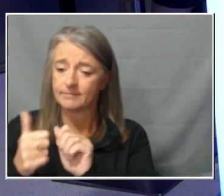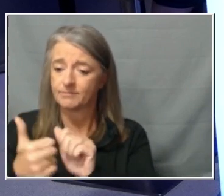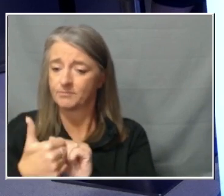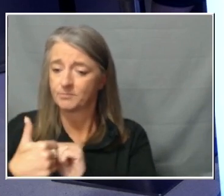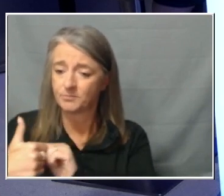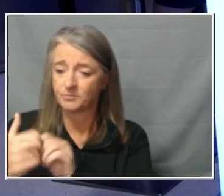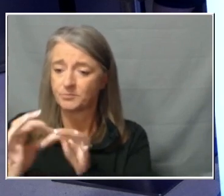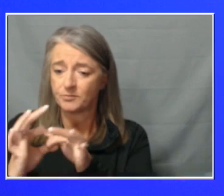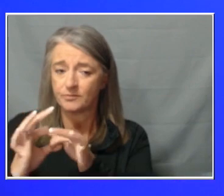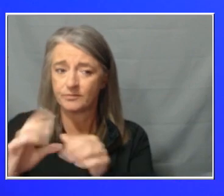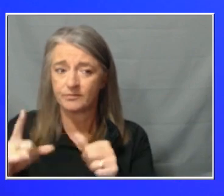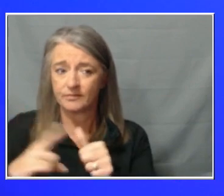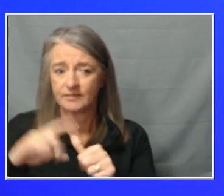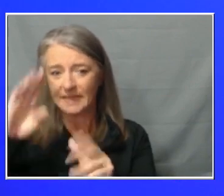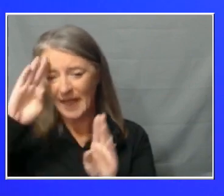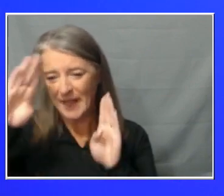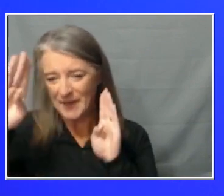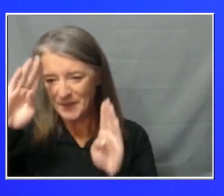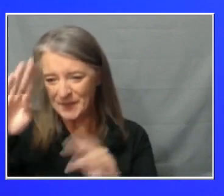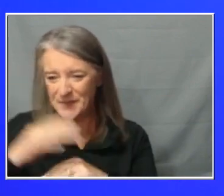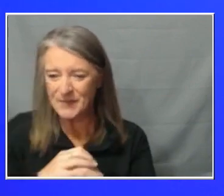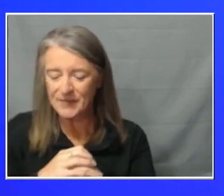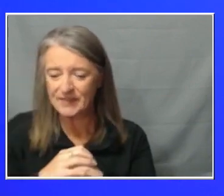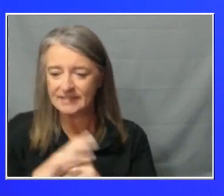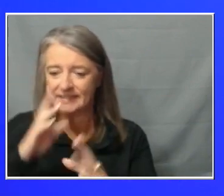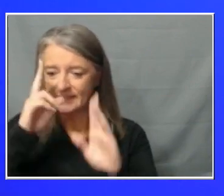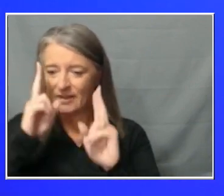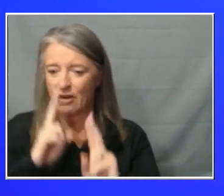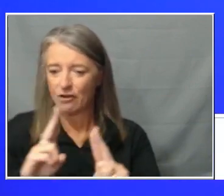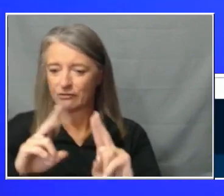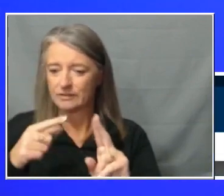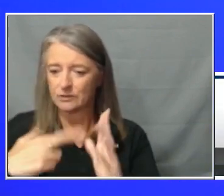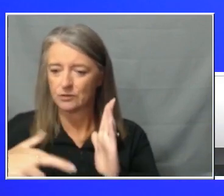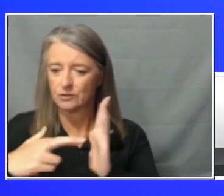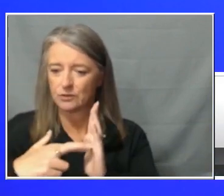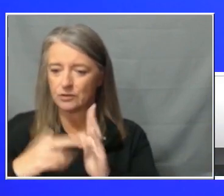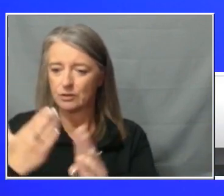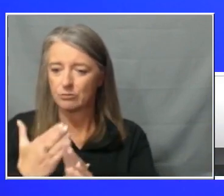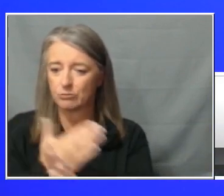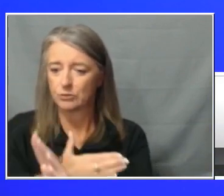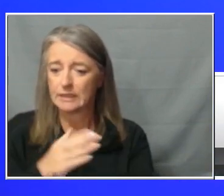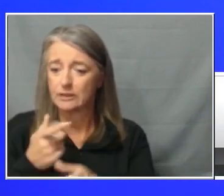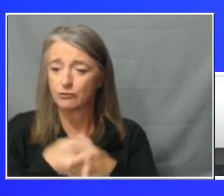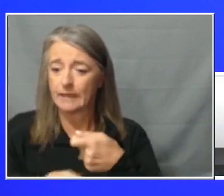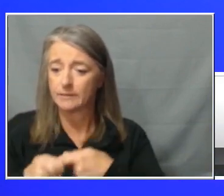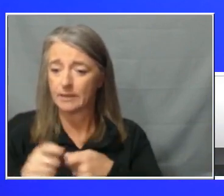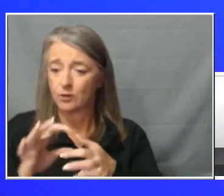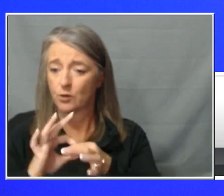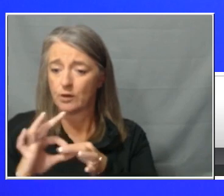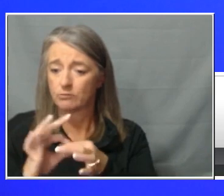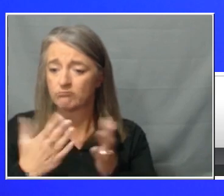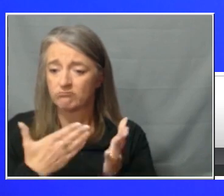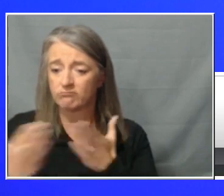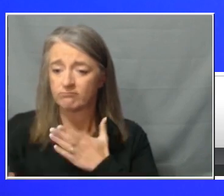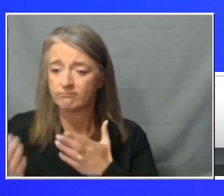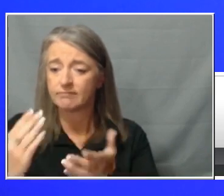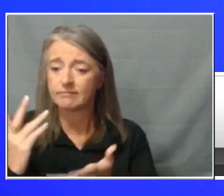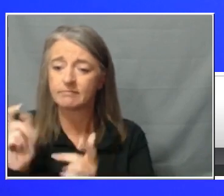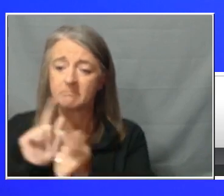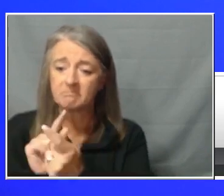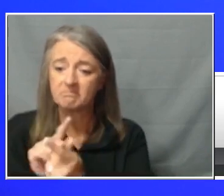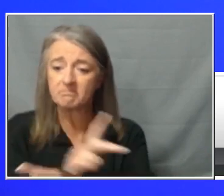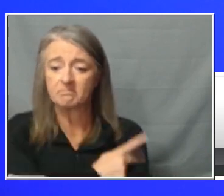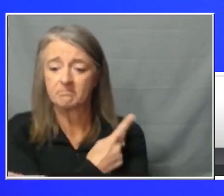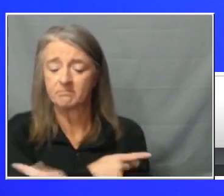Yeah, first of all, hello guys. It's an honor to be in this role as a pre-transplant coordinator. We are brought in for to meet patients at their